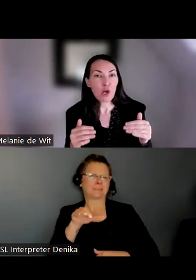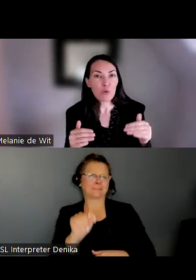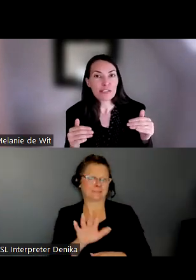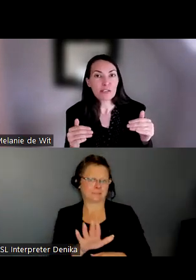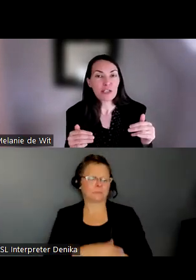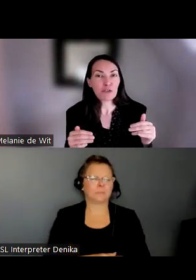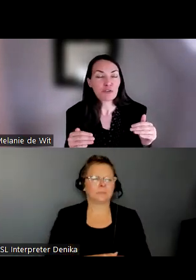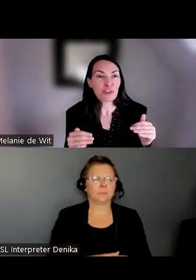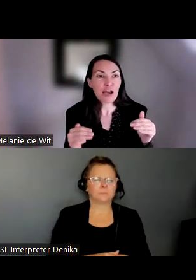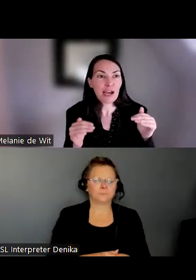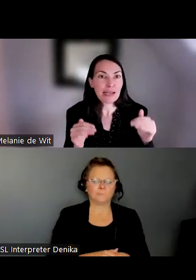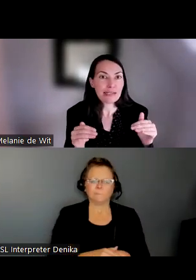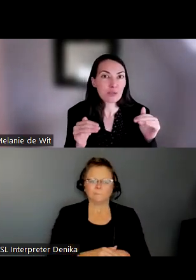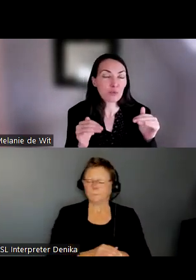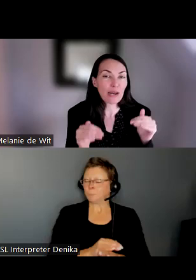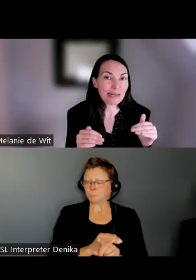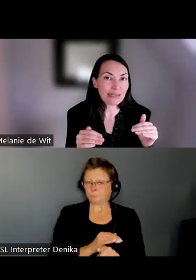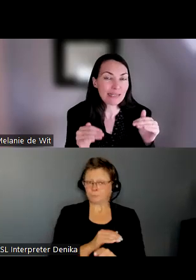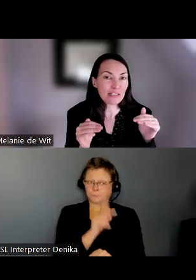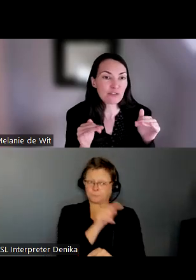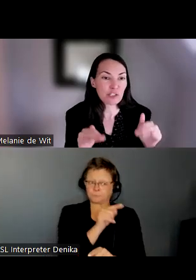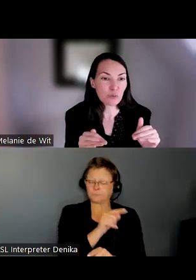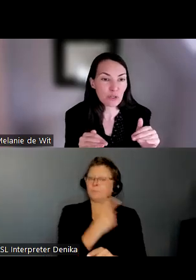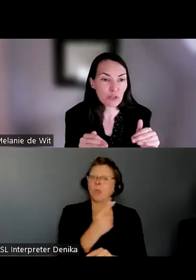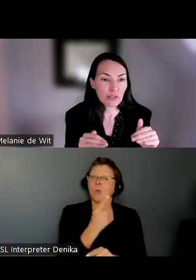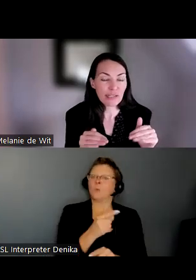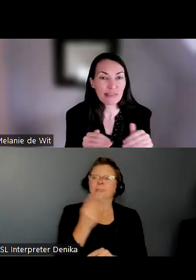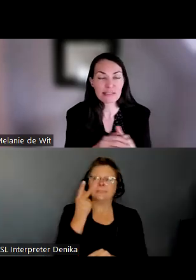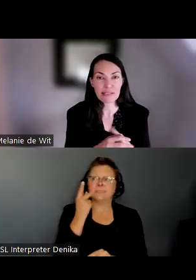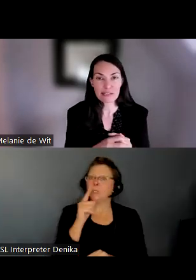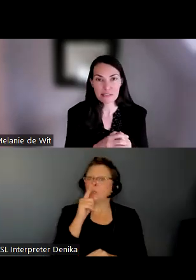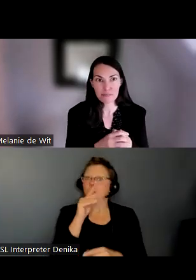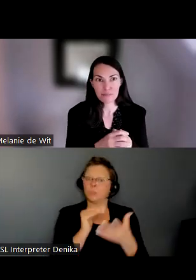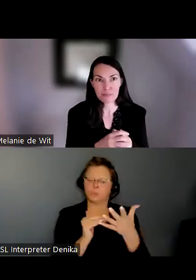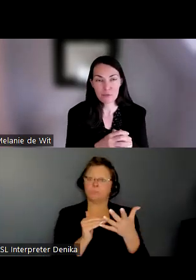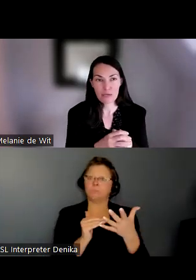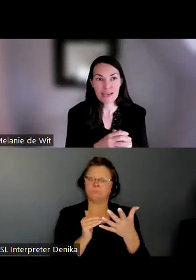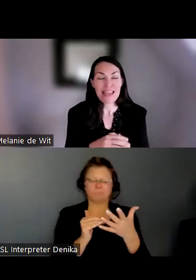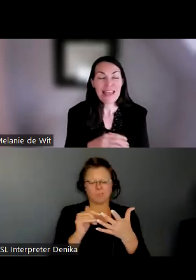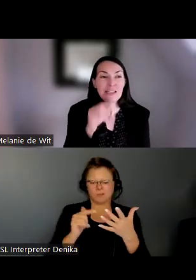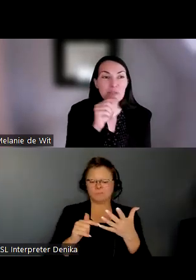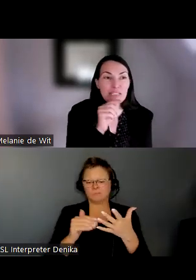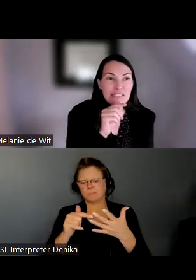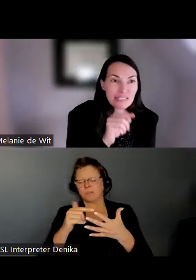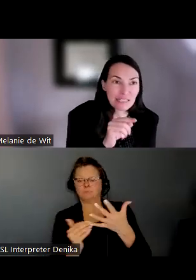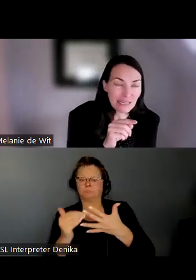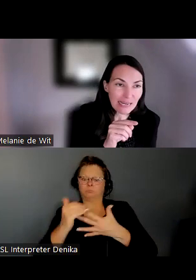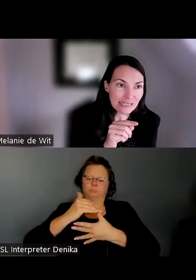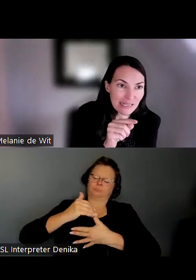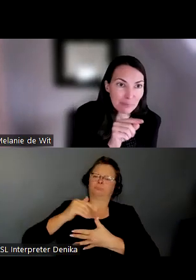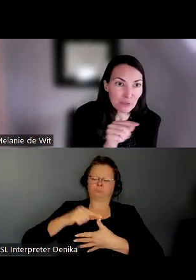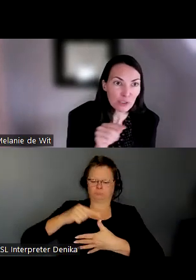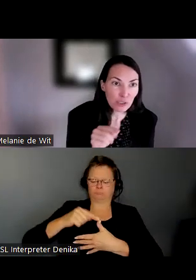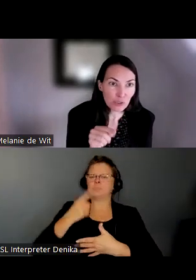is always looking for the highest ranking individual in this list. Okay. And you can see